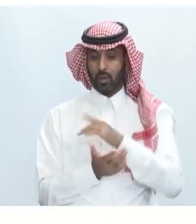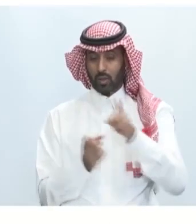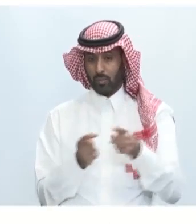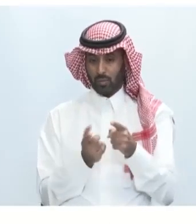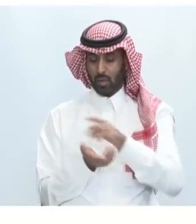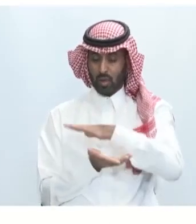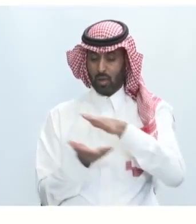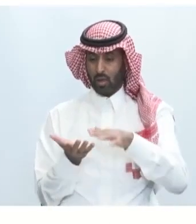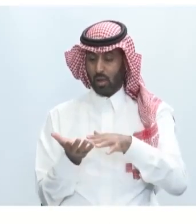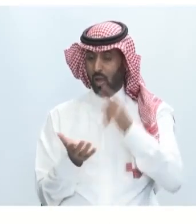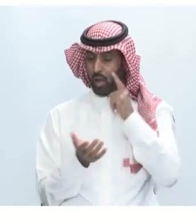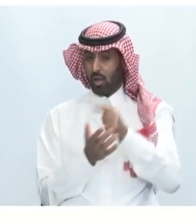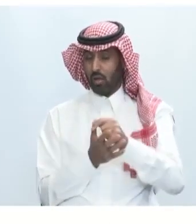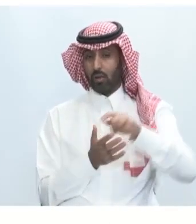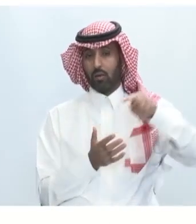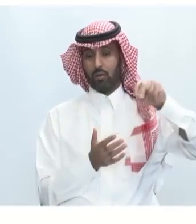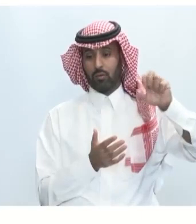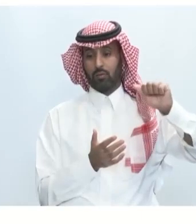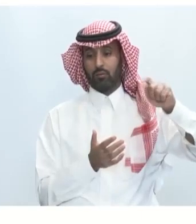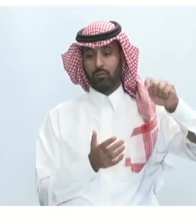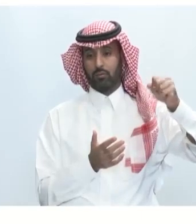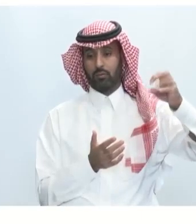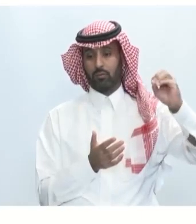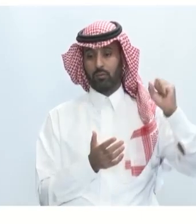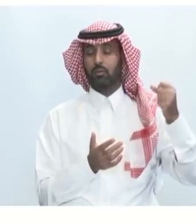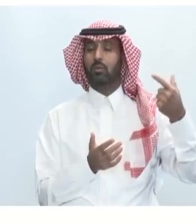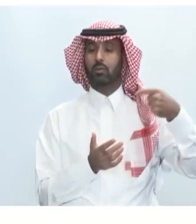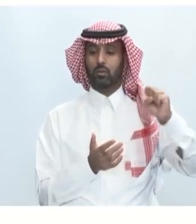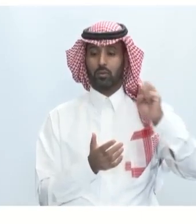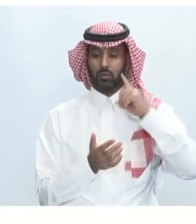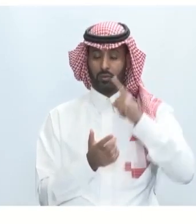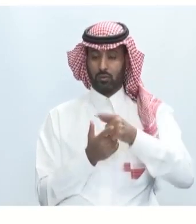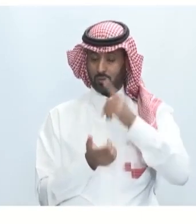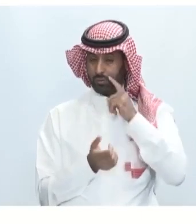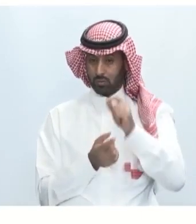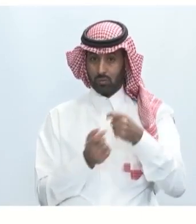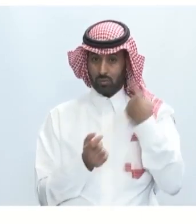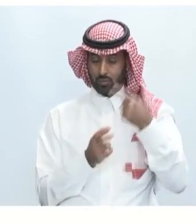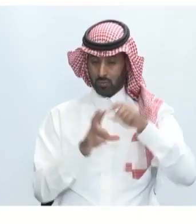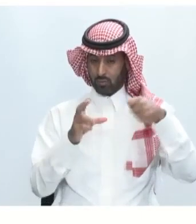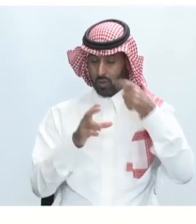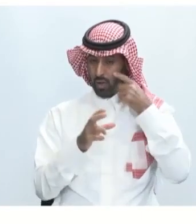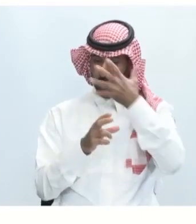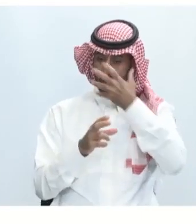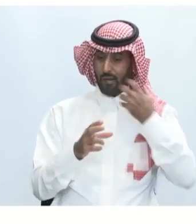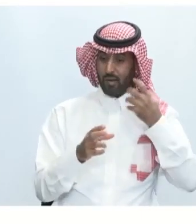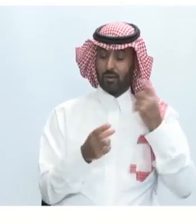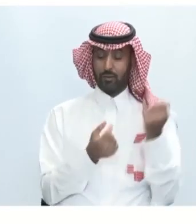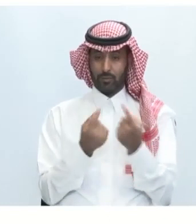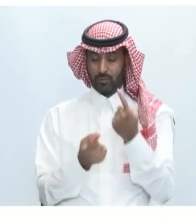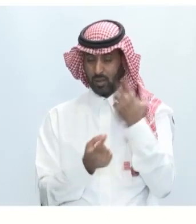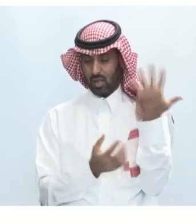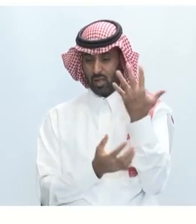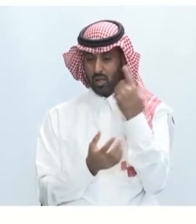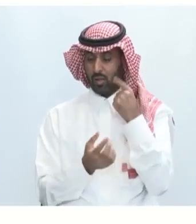read about the famous, a well-known National Geographic channel, the documentaries about animals, nature,